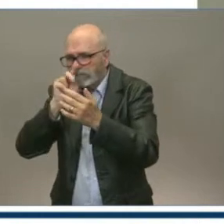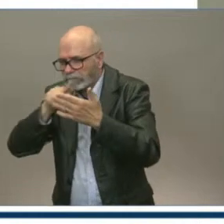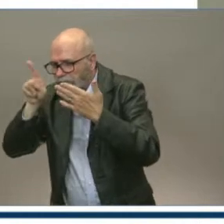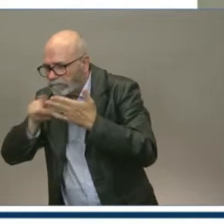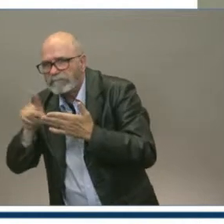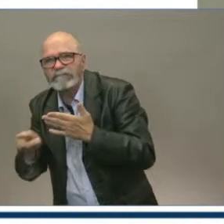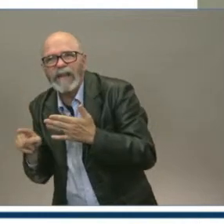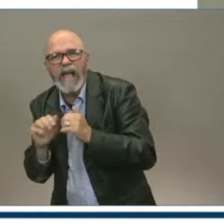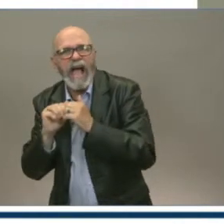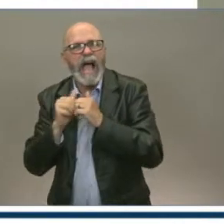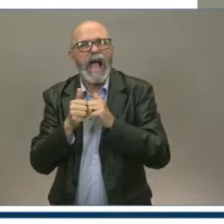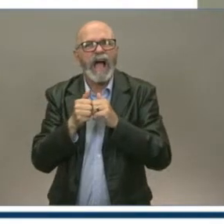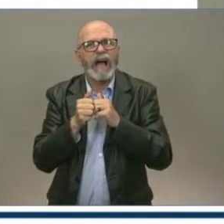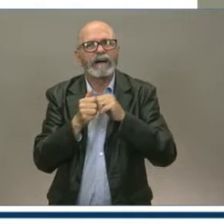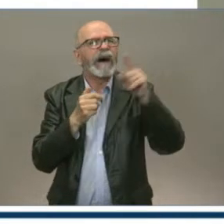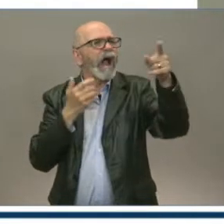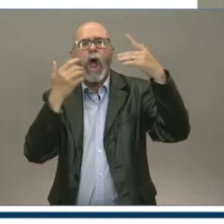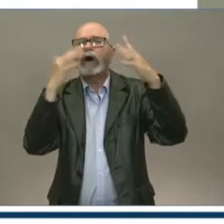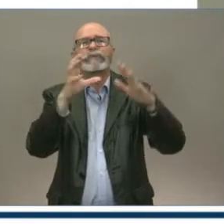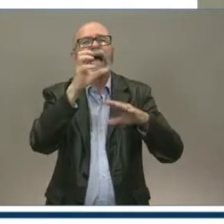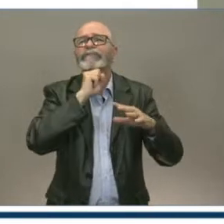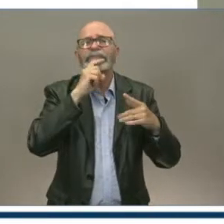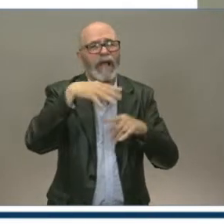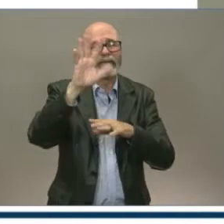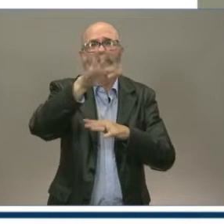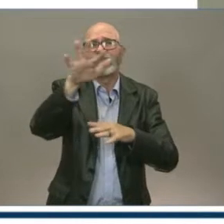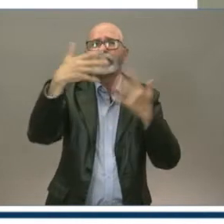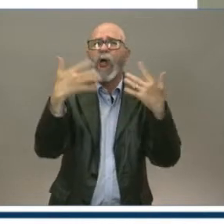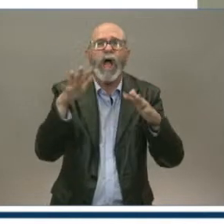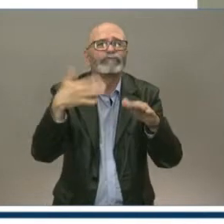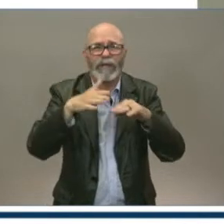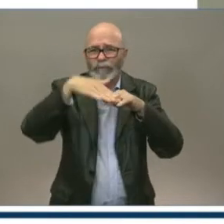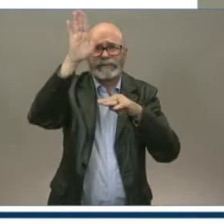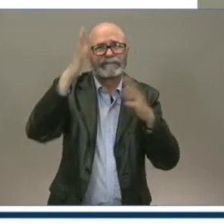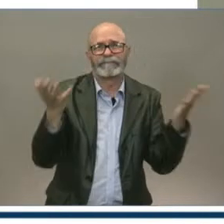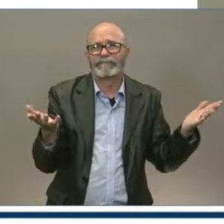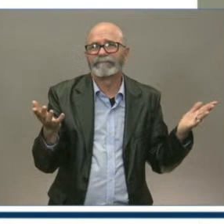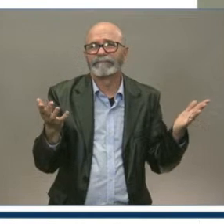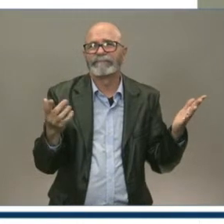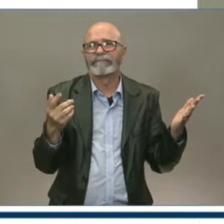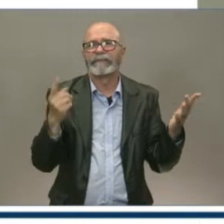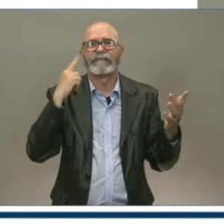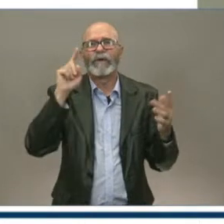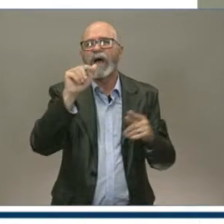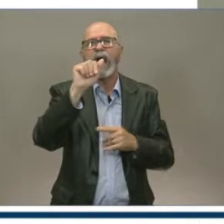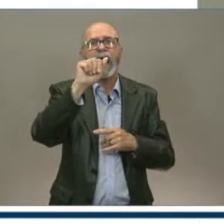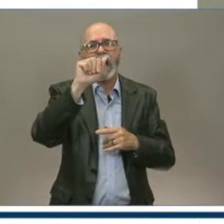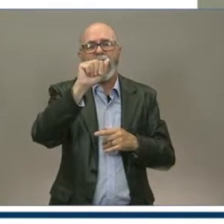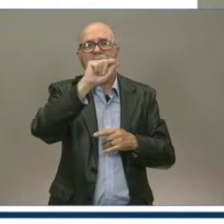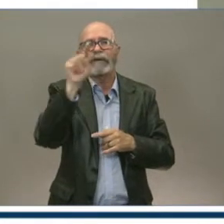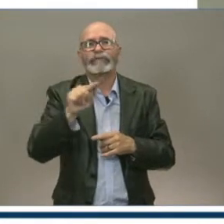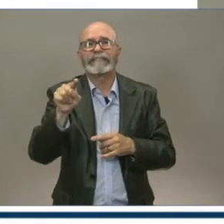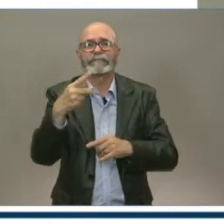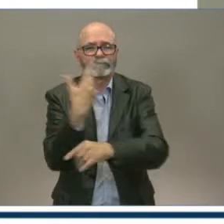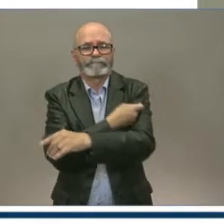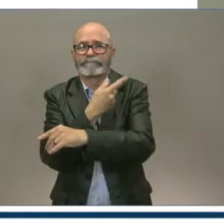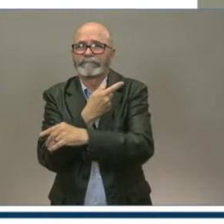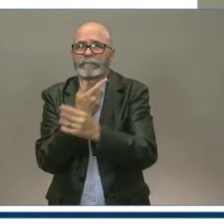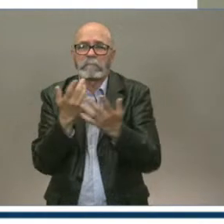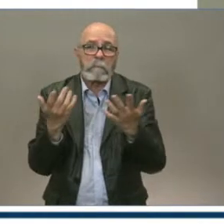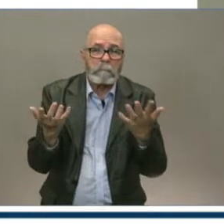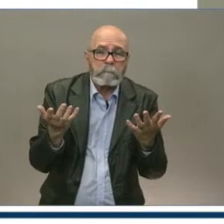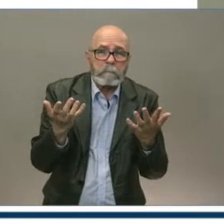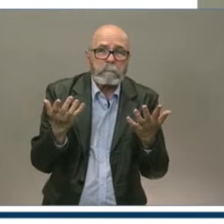in the 55 to 64 for AstraZeneca. So we'll be, and we're on target within the next